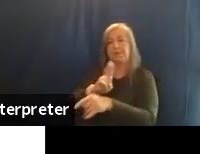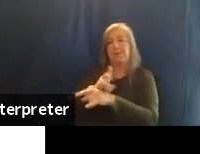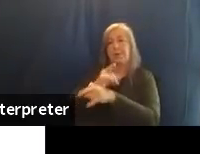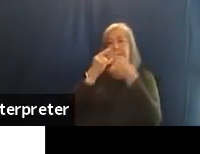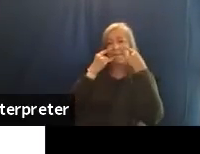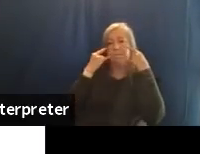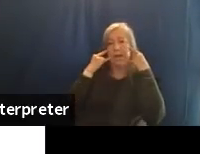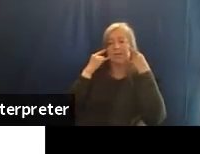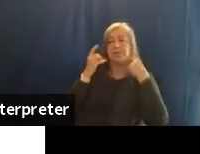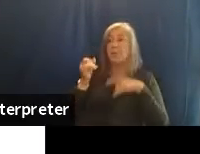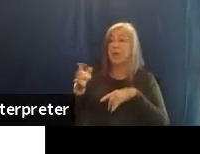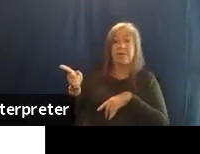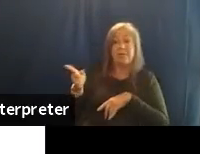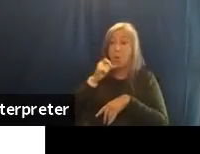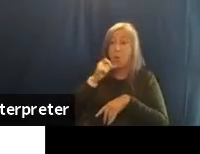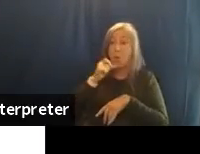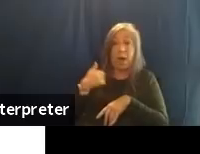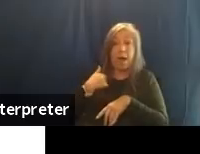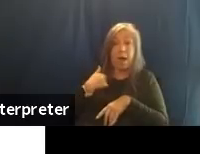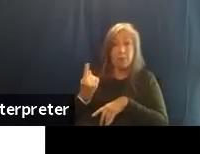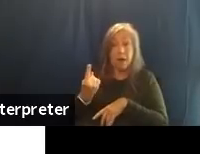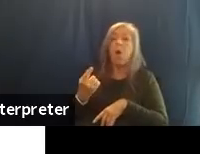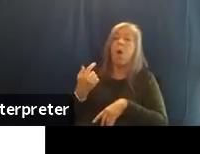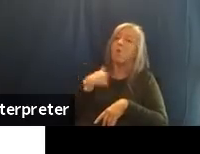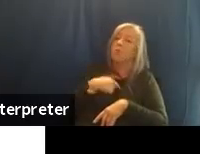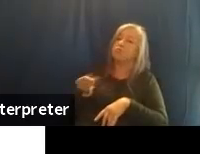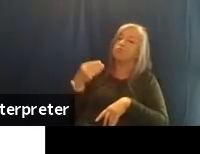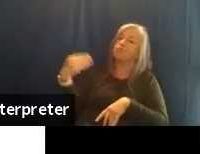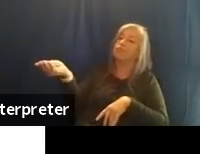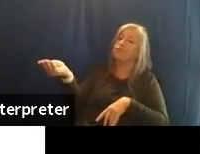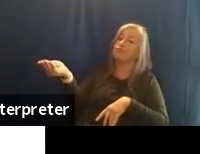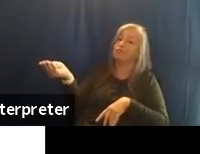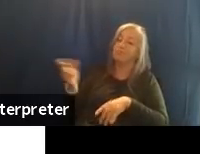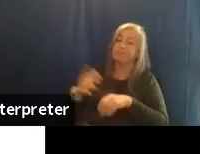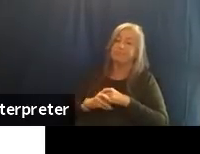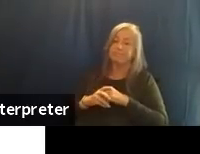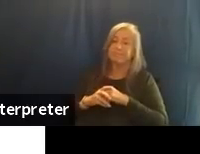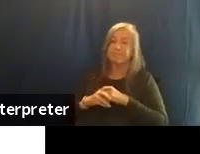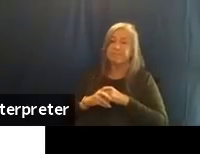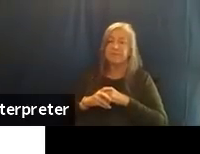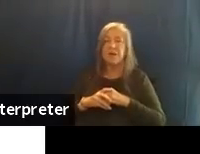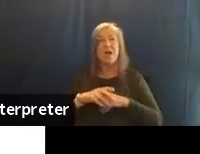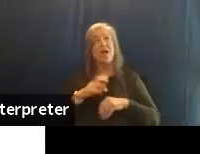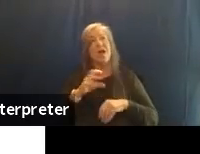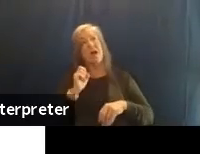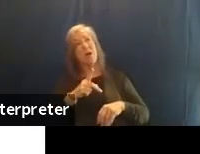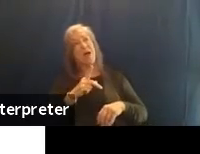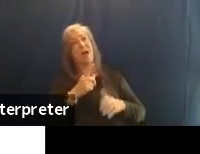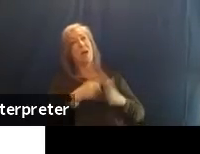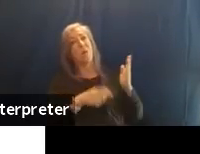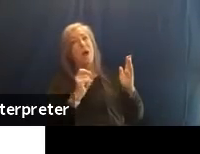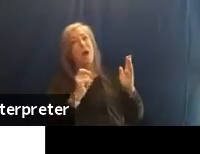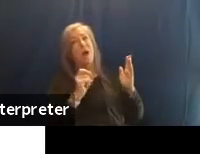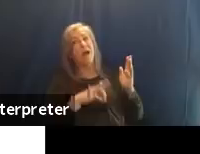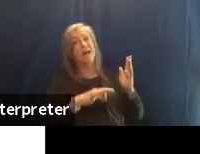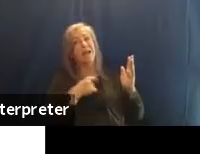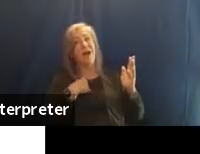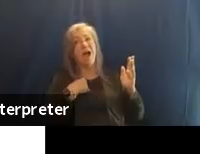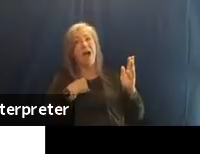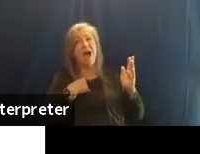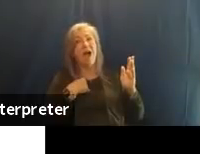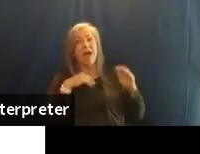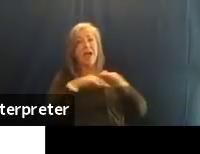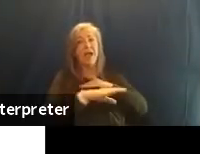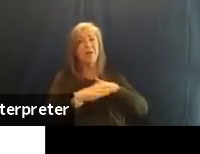Very good. And then the last one is, what if I see one of my colleagues not wearing their face covering? What do I do? Well, you're